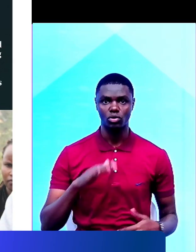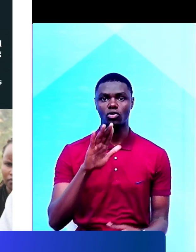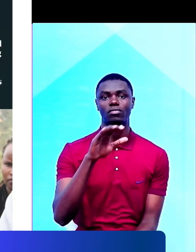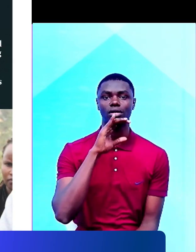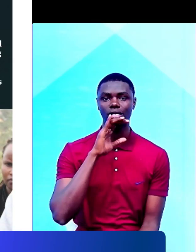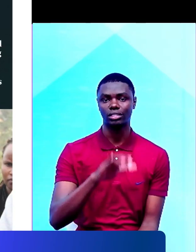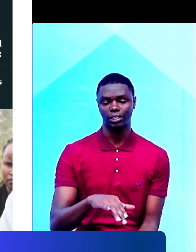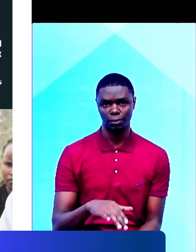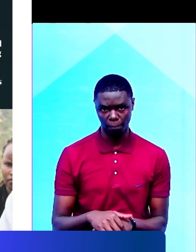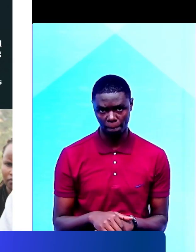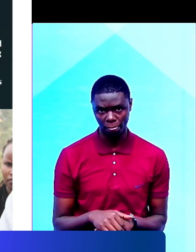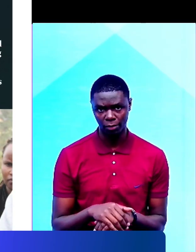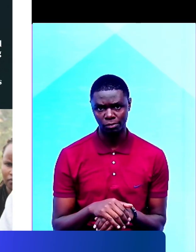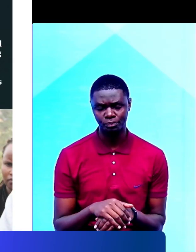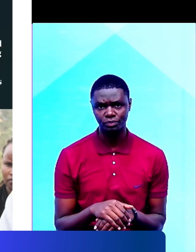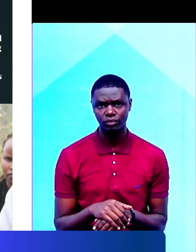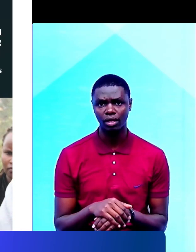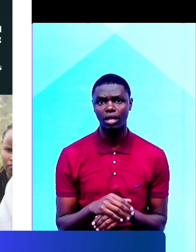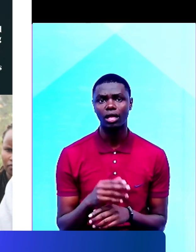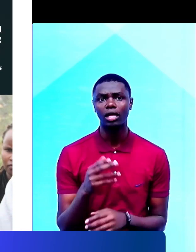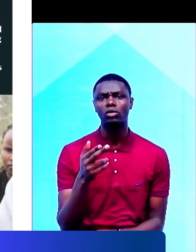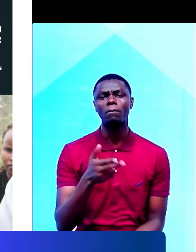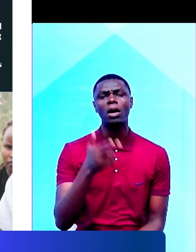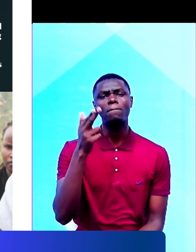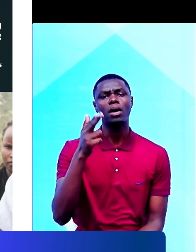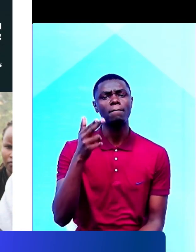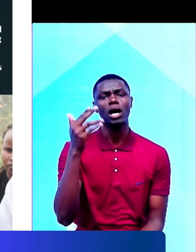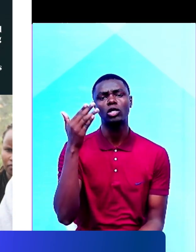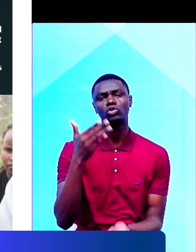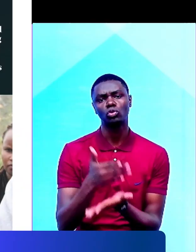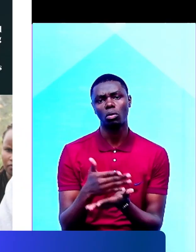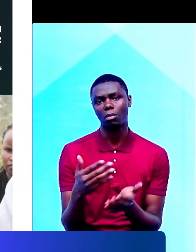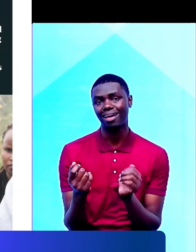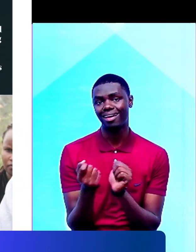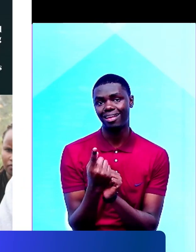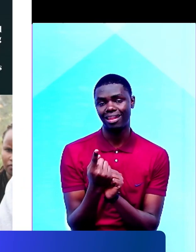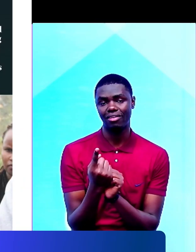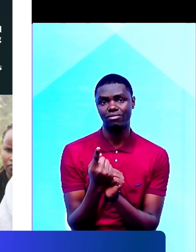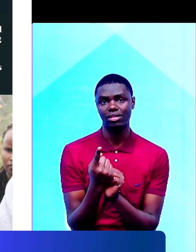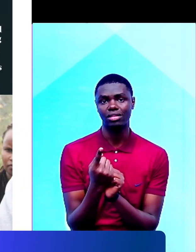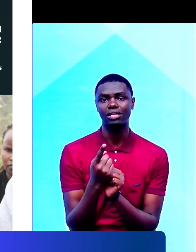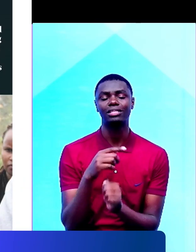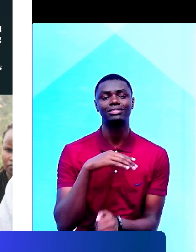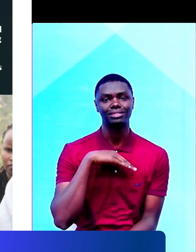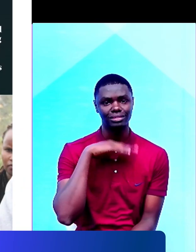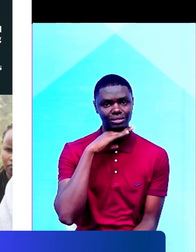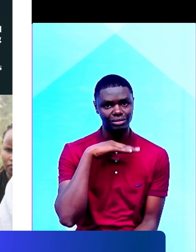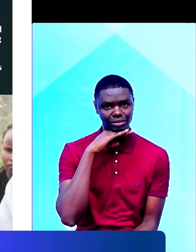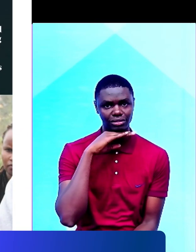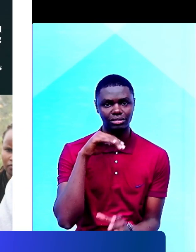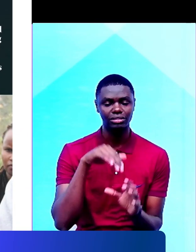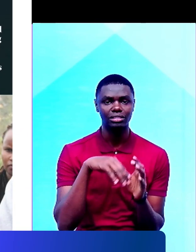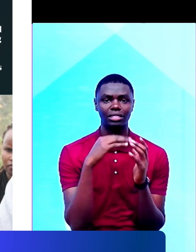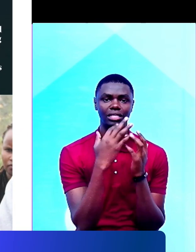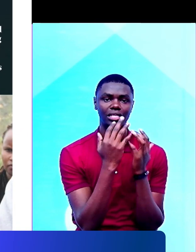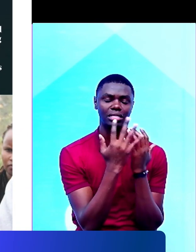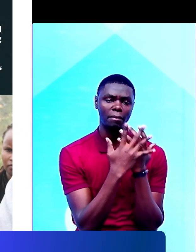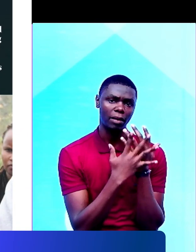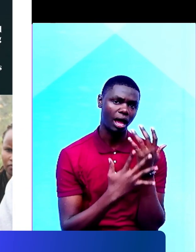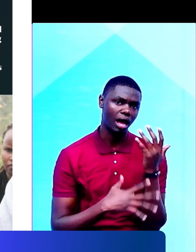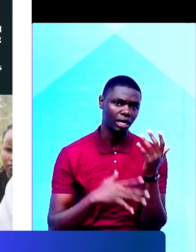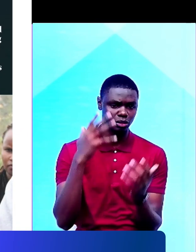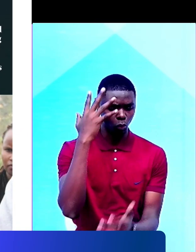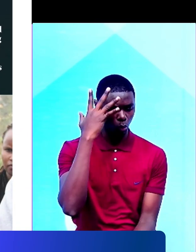son. And when the gunfire stopped, at least 11 lay dead in a blood-soaked